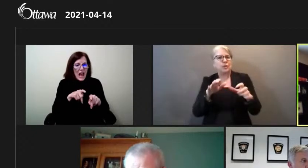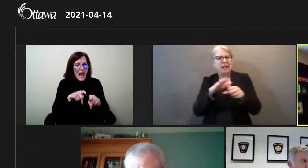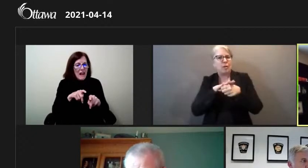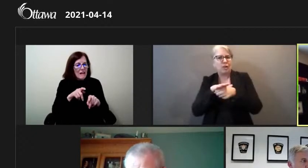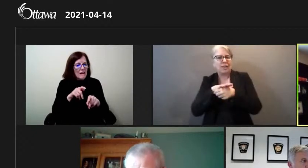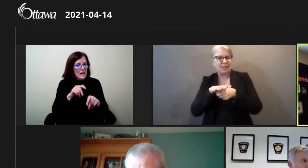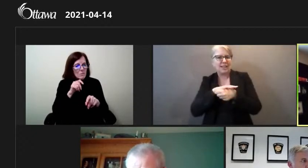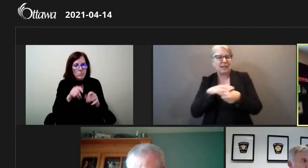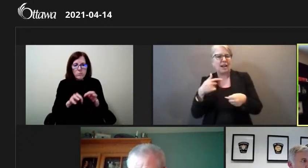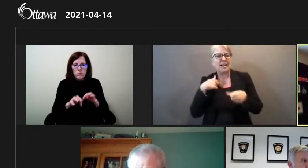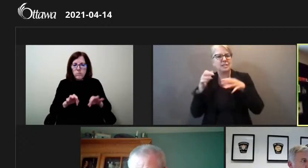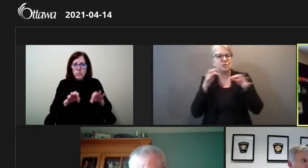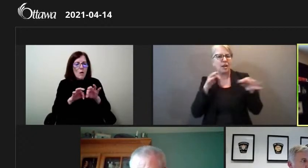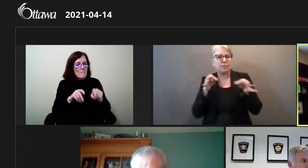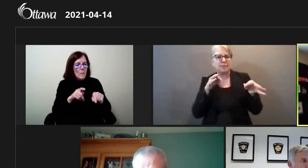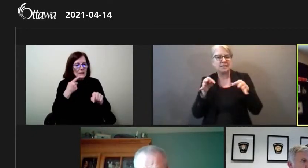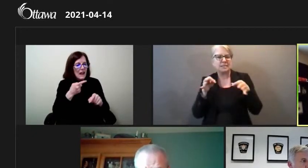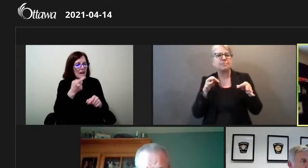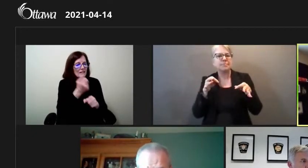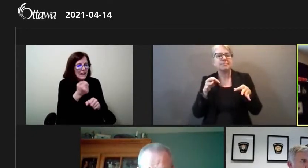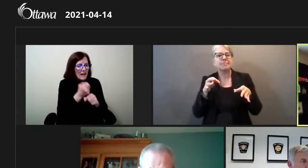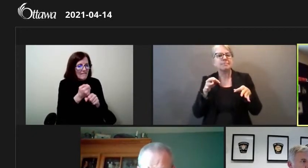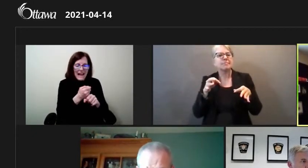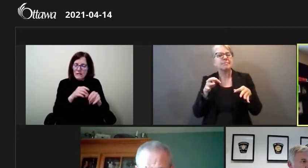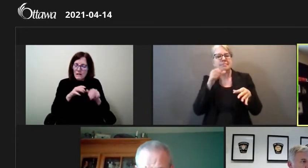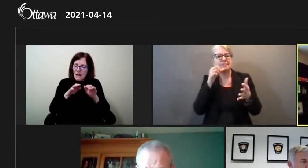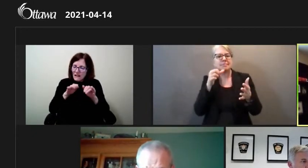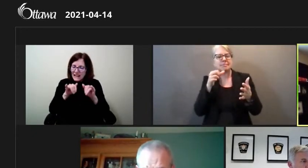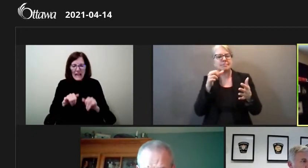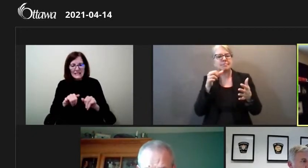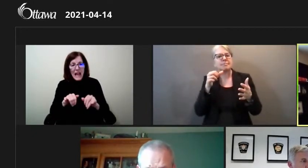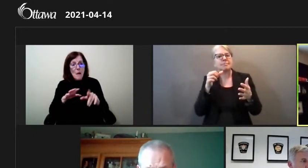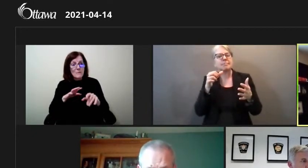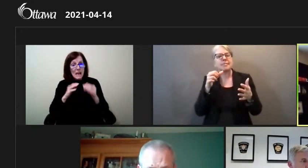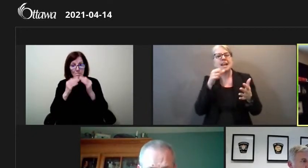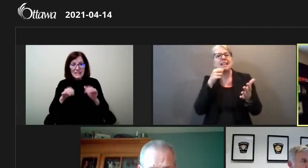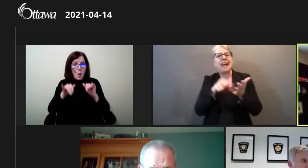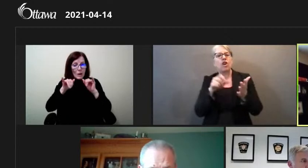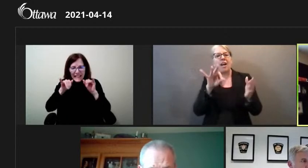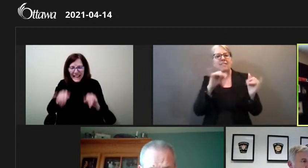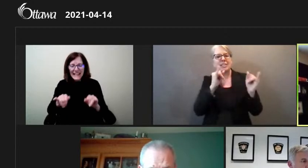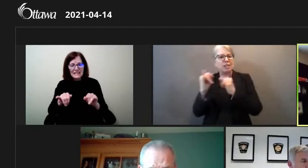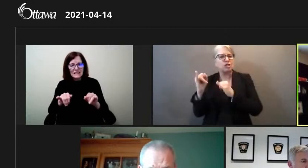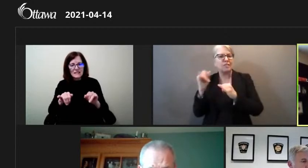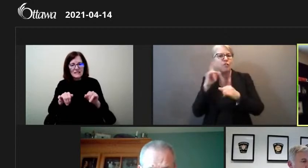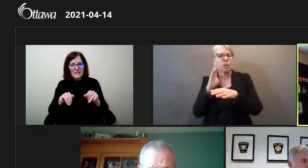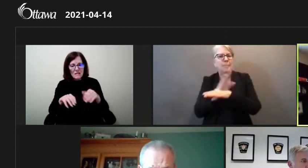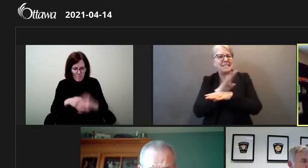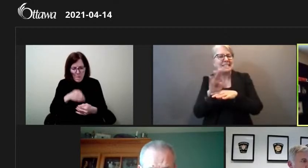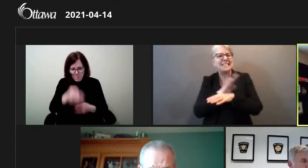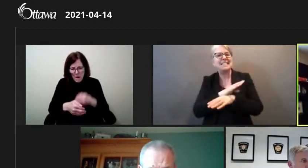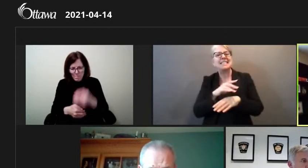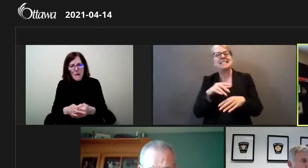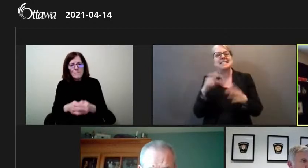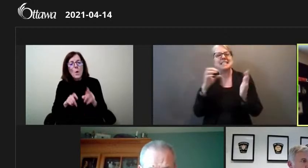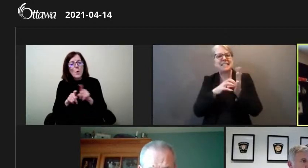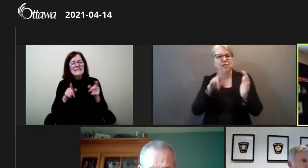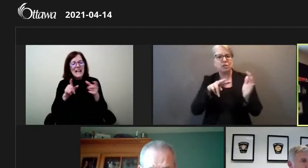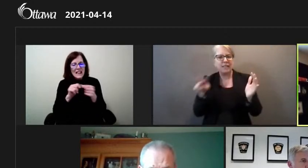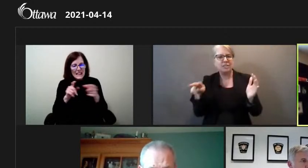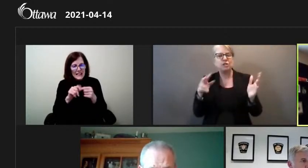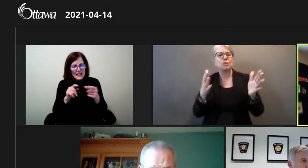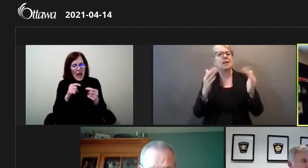I described the letter of instruction to businesses, the Section 22. I think